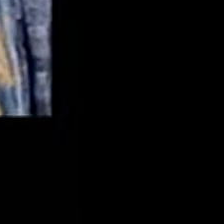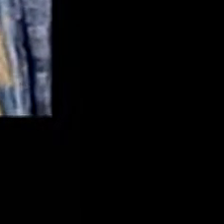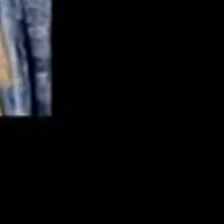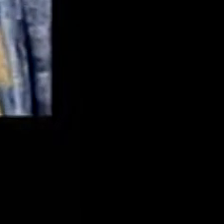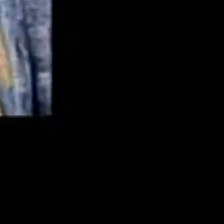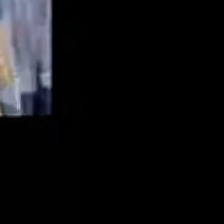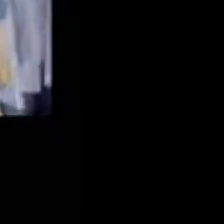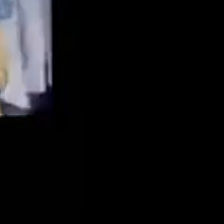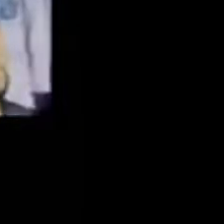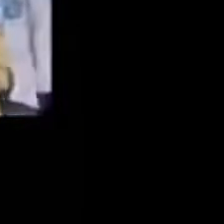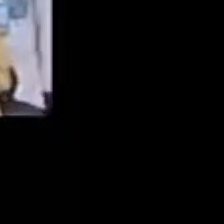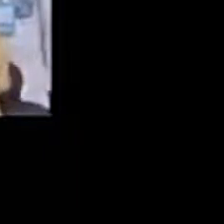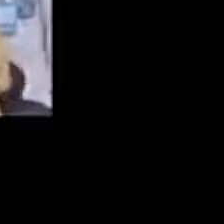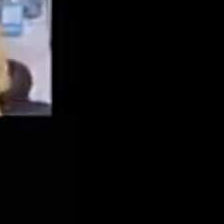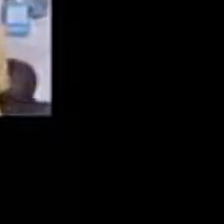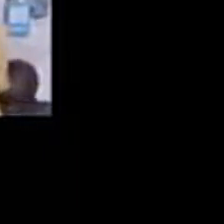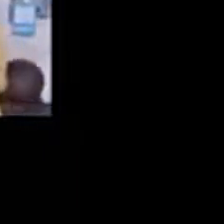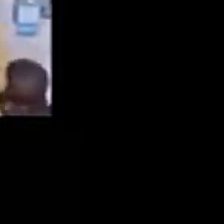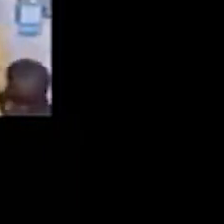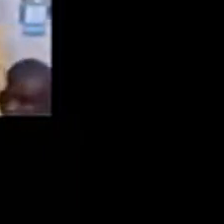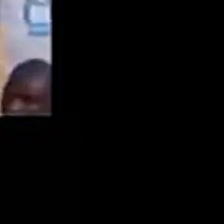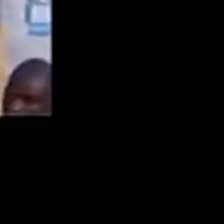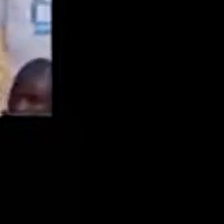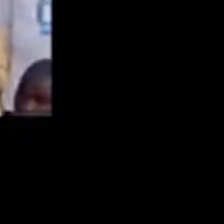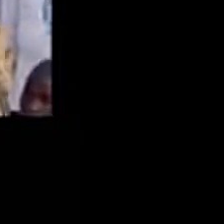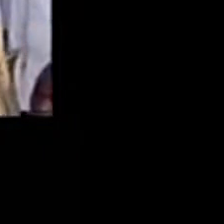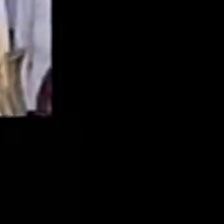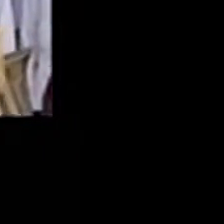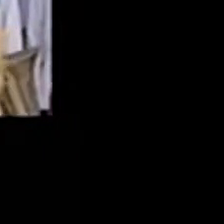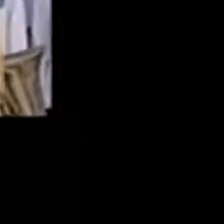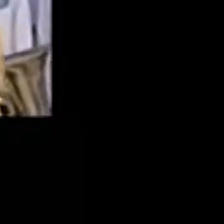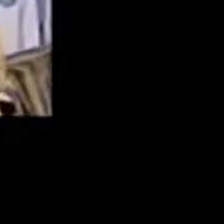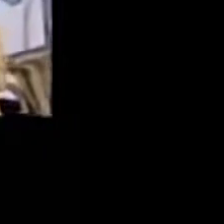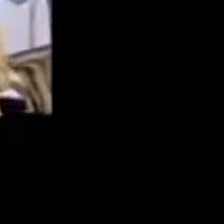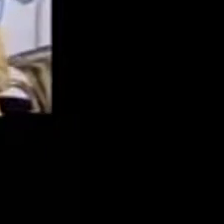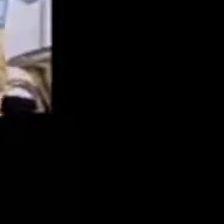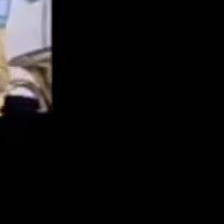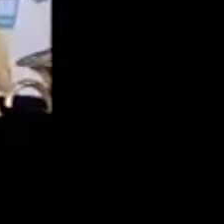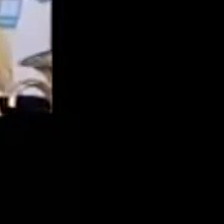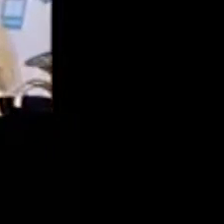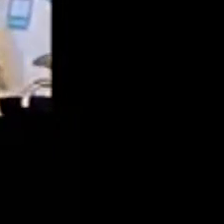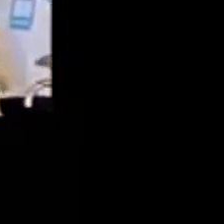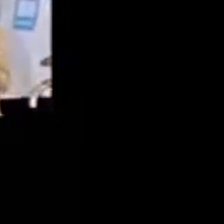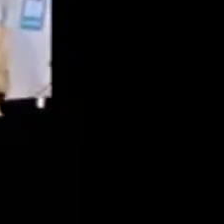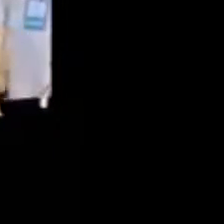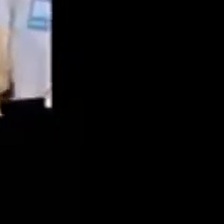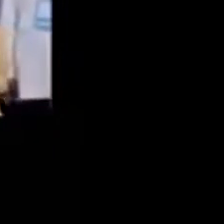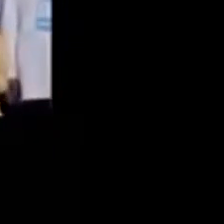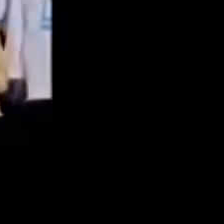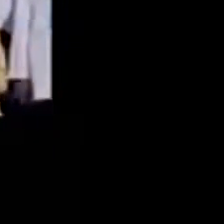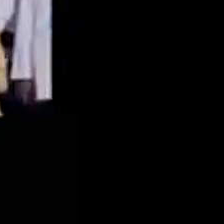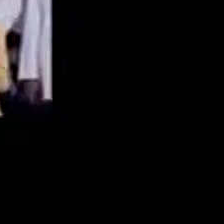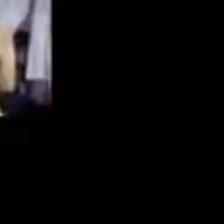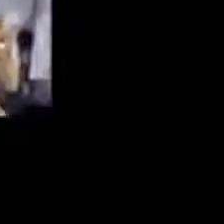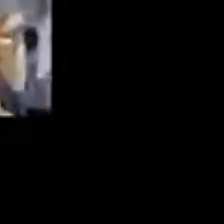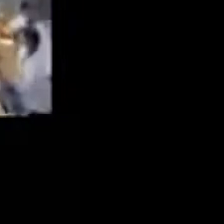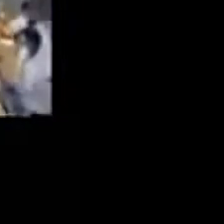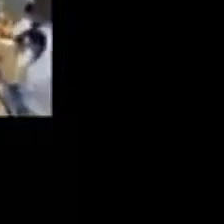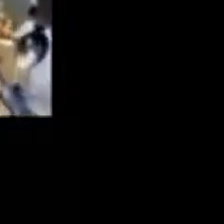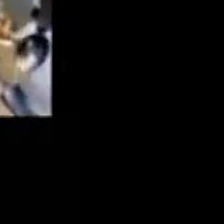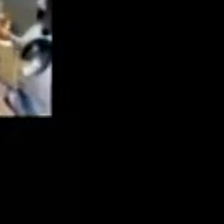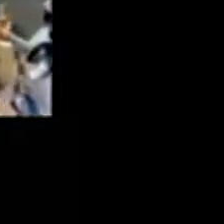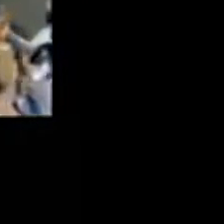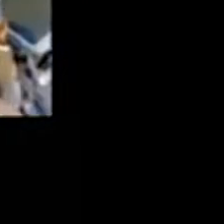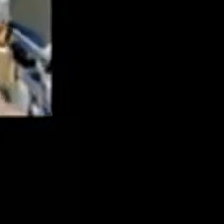minion it is only in jesus christ's dominion only in christ